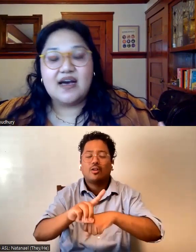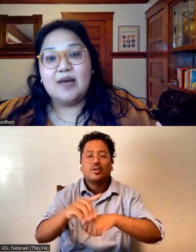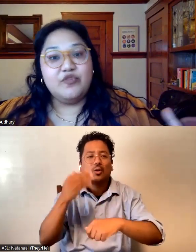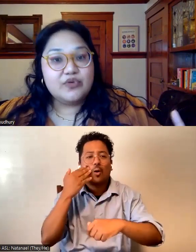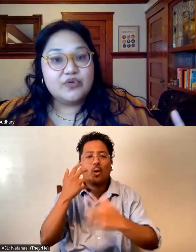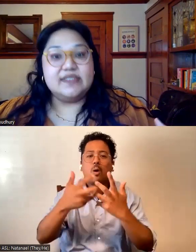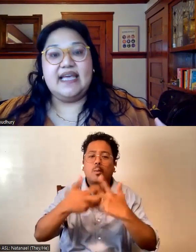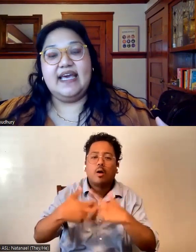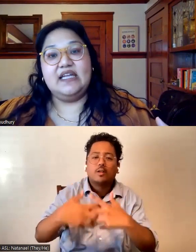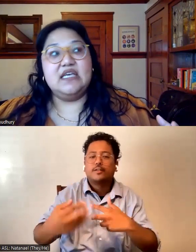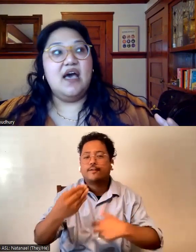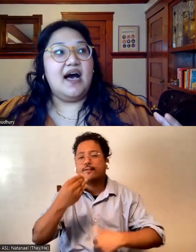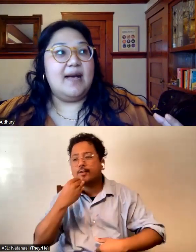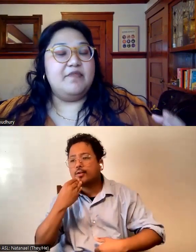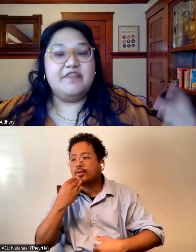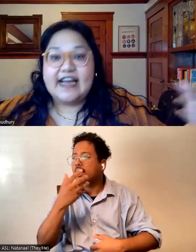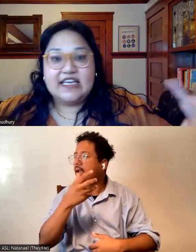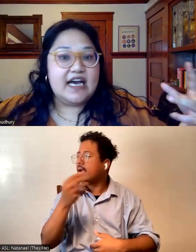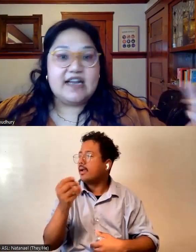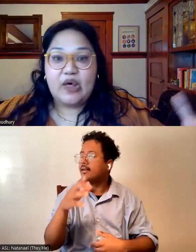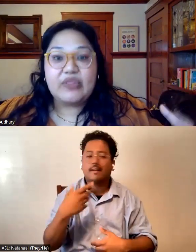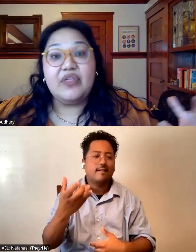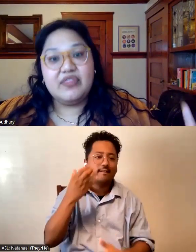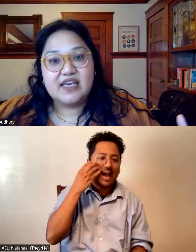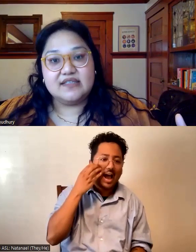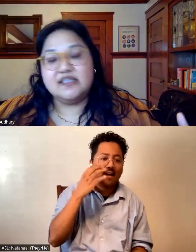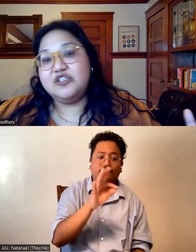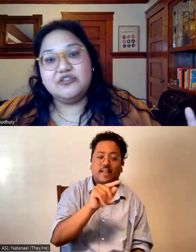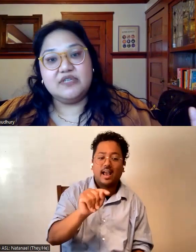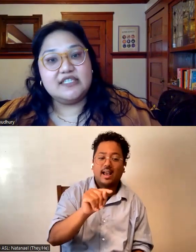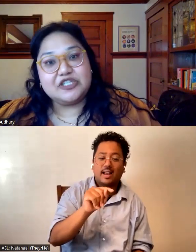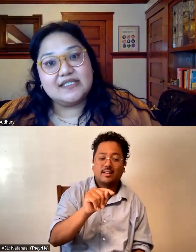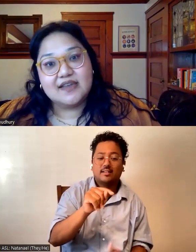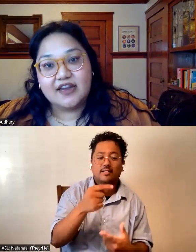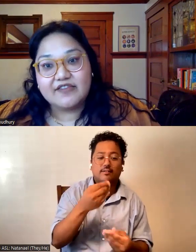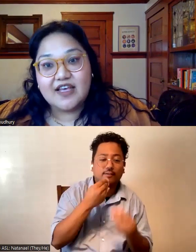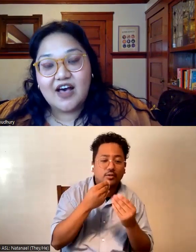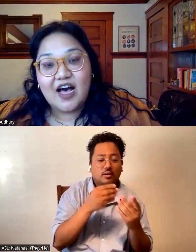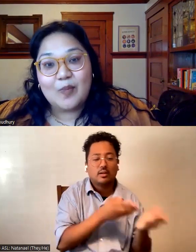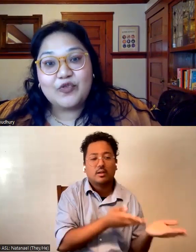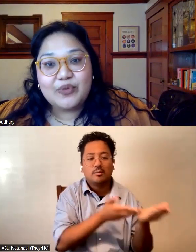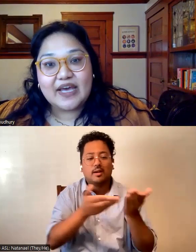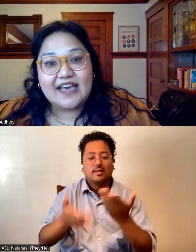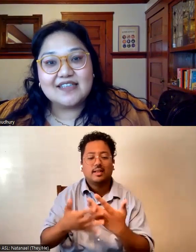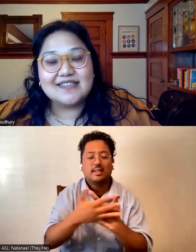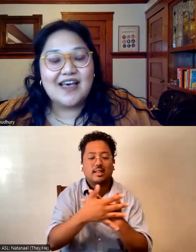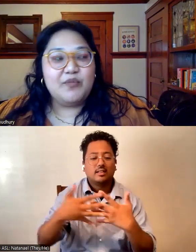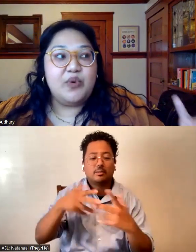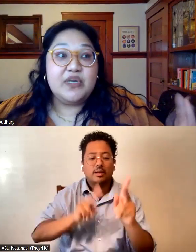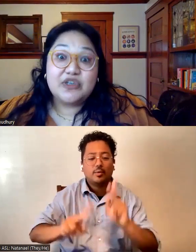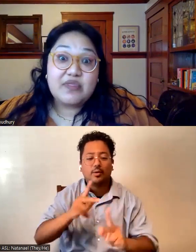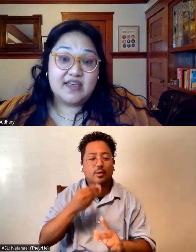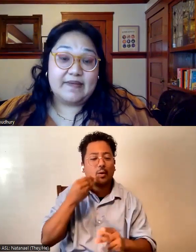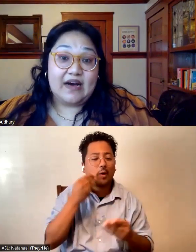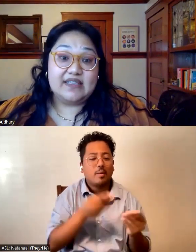processed foods and fatty, unhealthy things into indigenous and native foodways. But